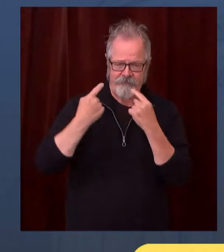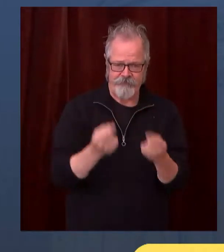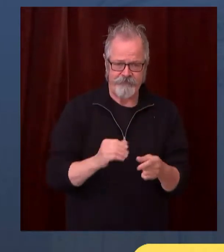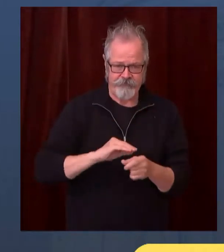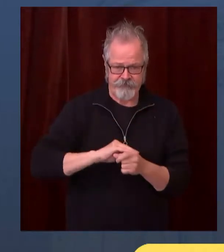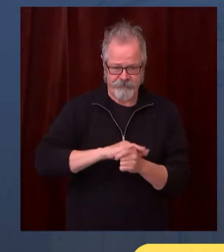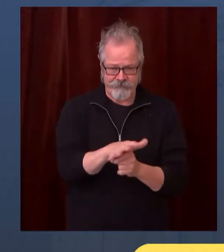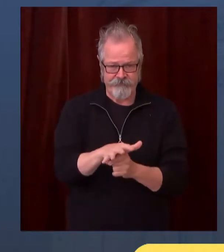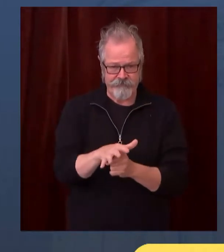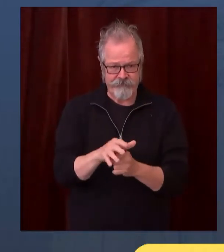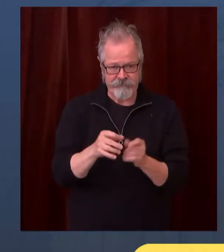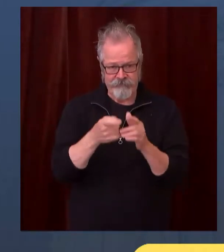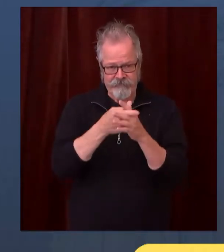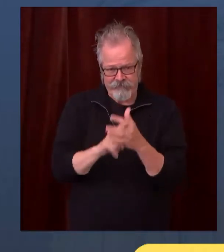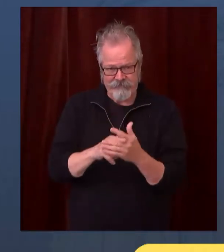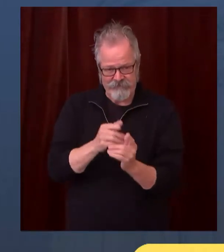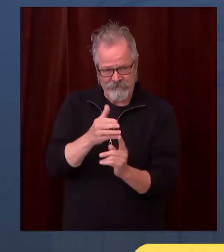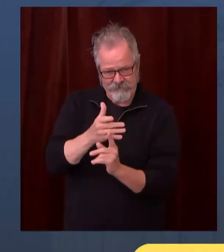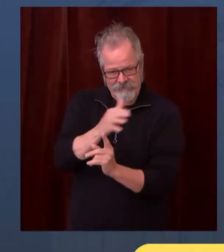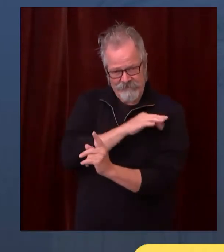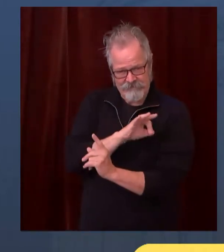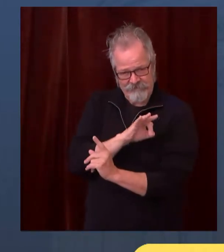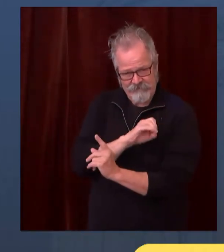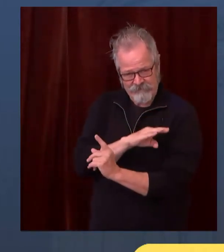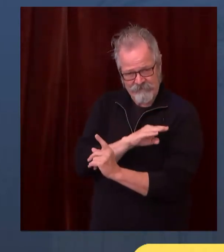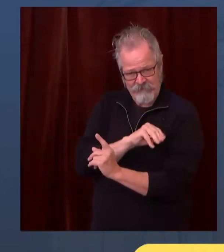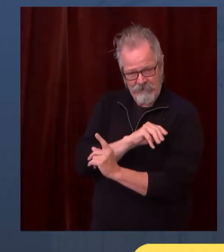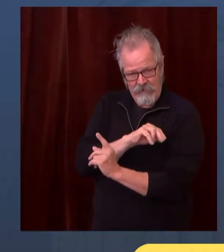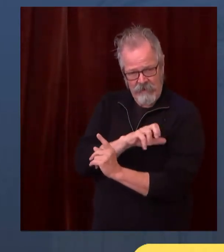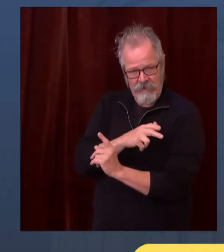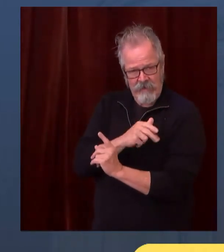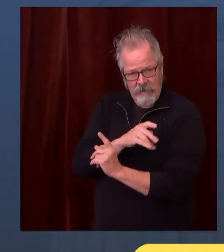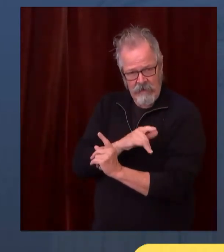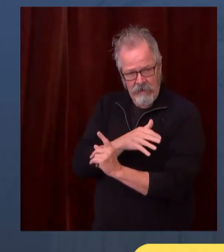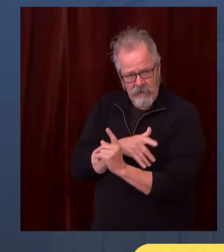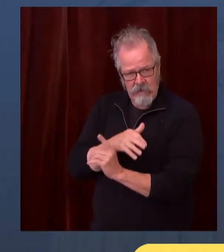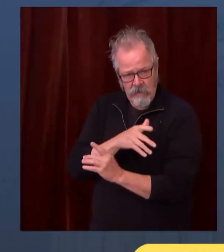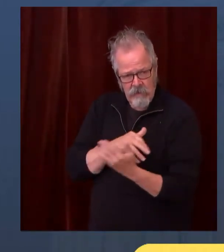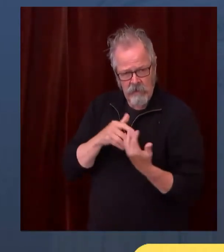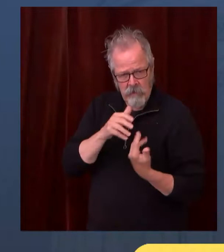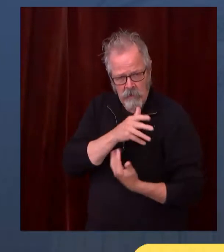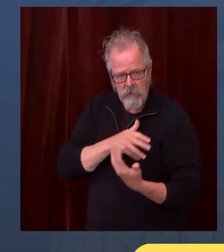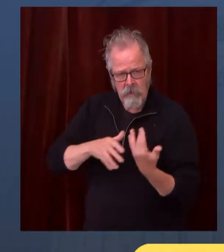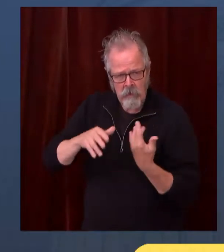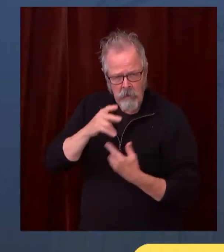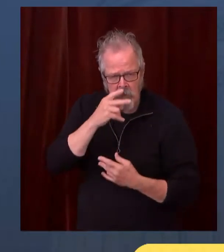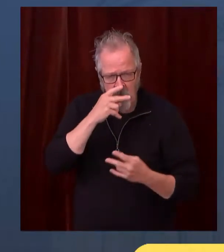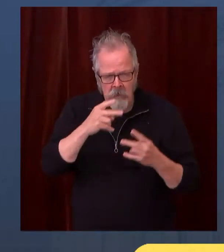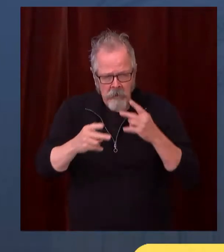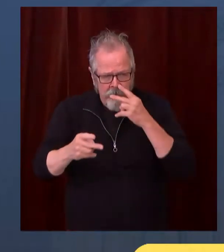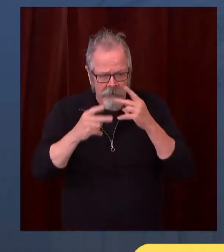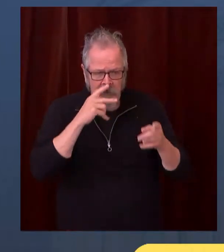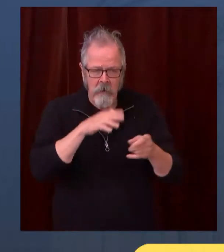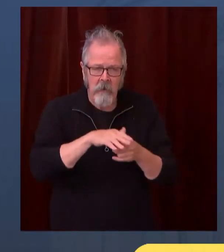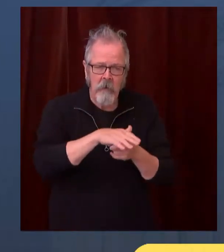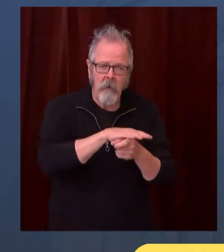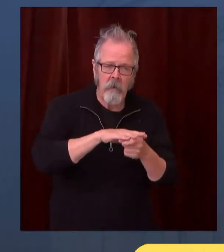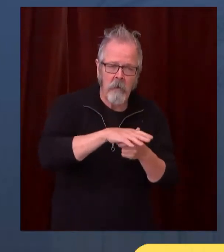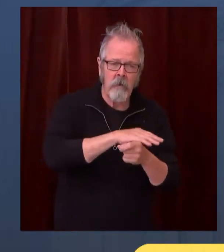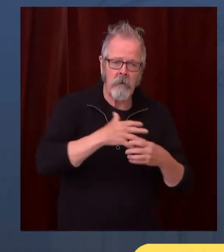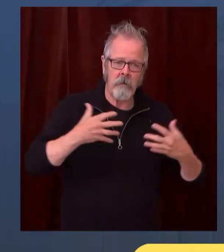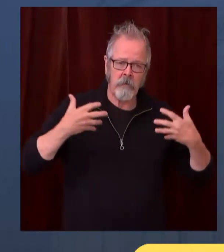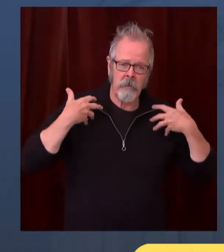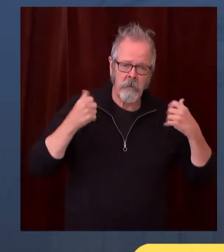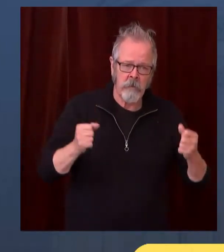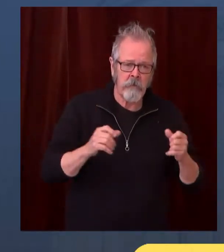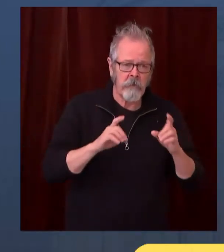health jurisdictions to complete almost 400 technical assistance consultations with long-term care facilities to help keep people